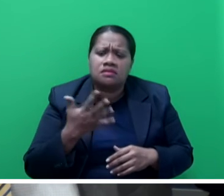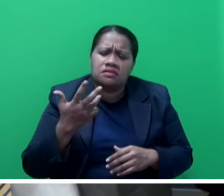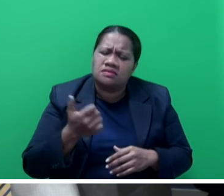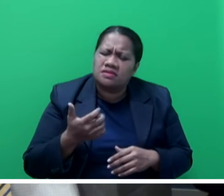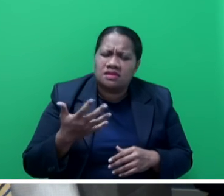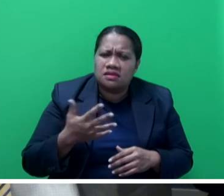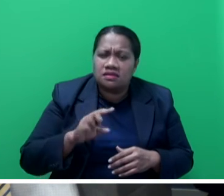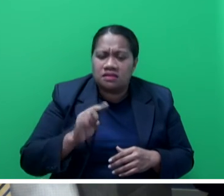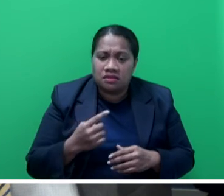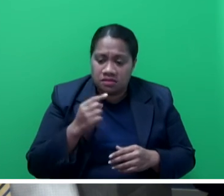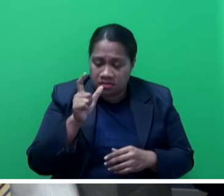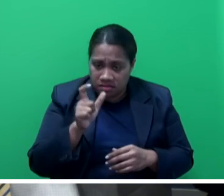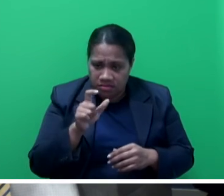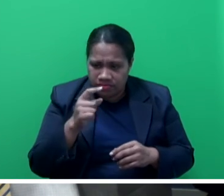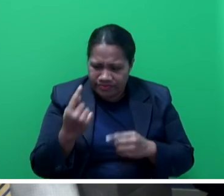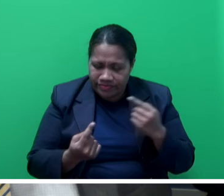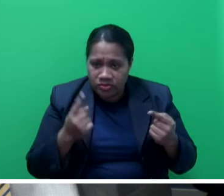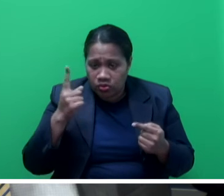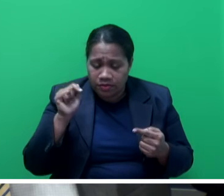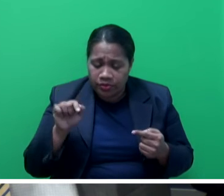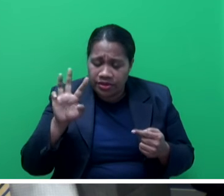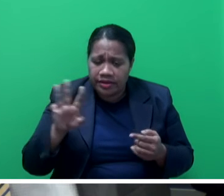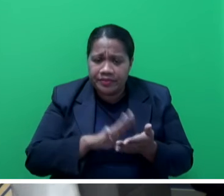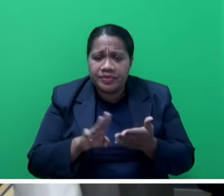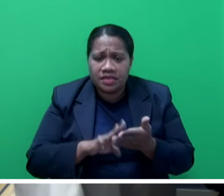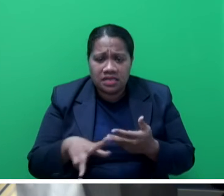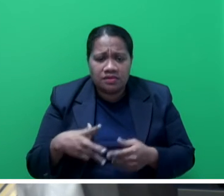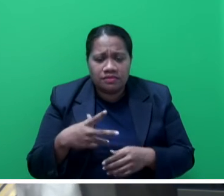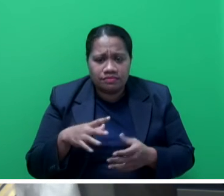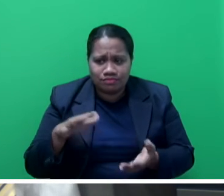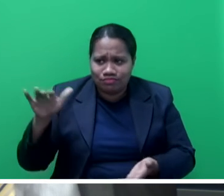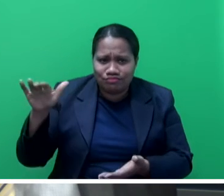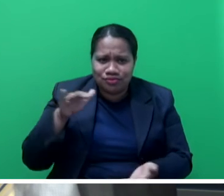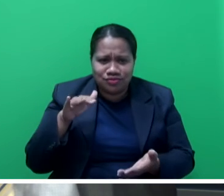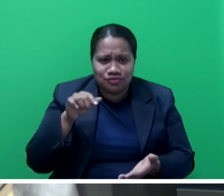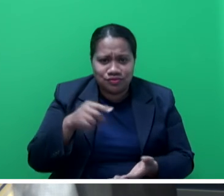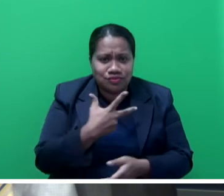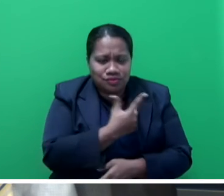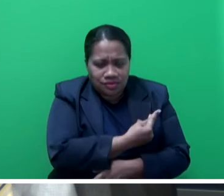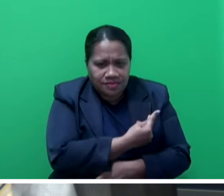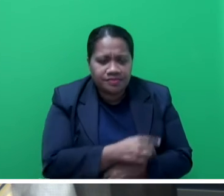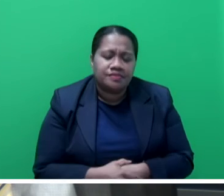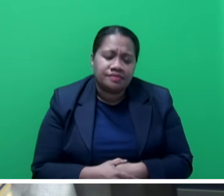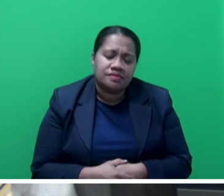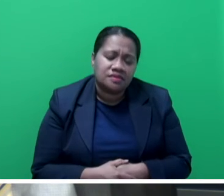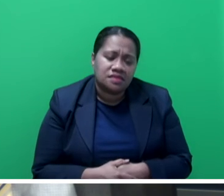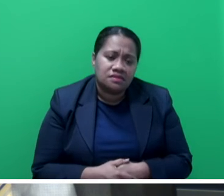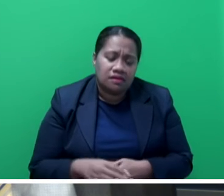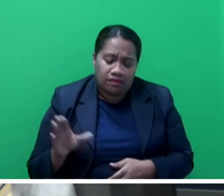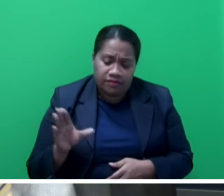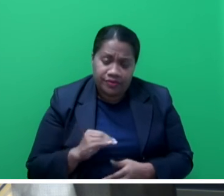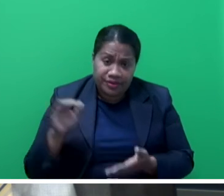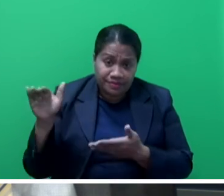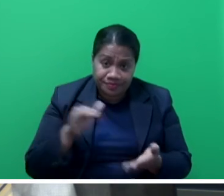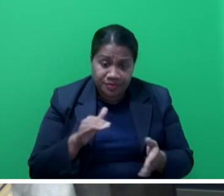which equates to 1.3 million doses of the vaccine. And apart from COVAX support, which covers the initial 20% of the population, the government